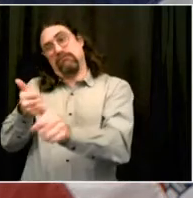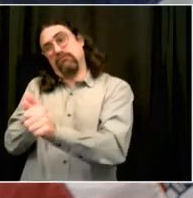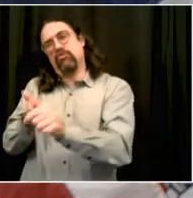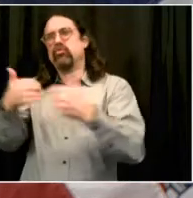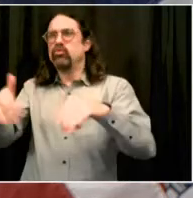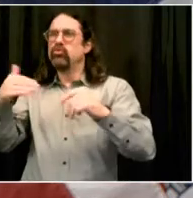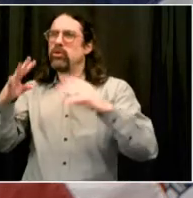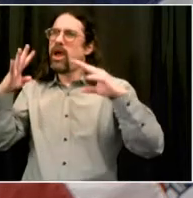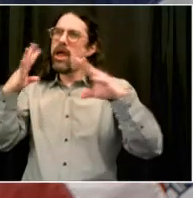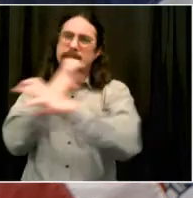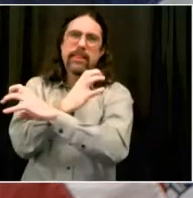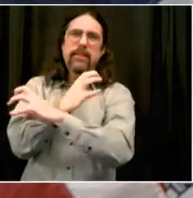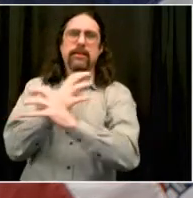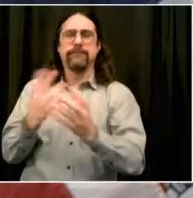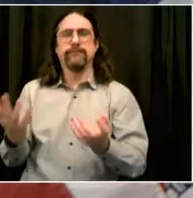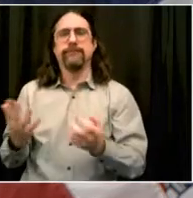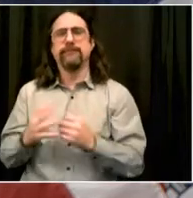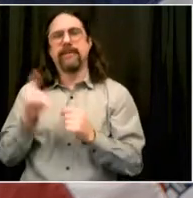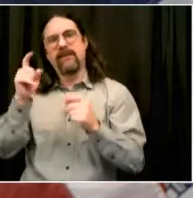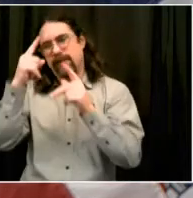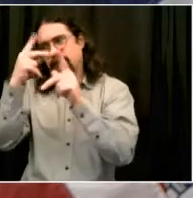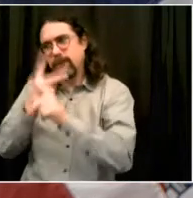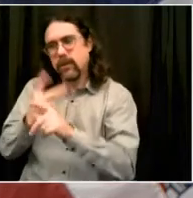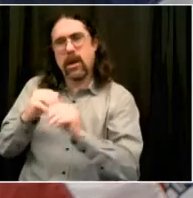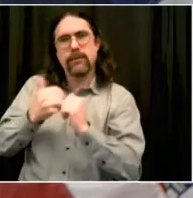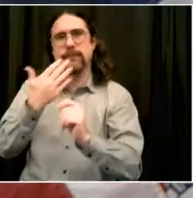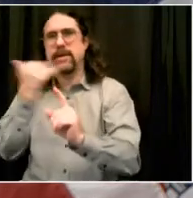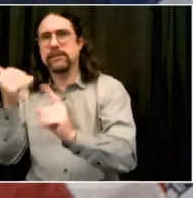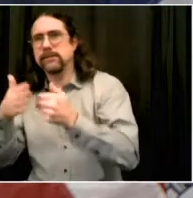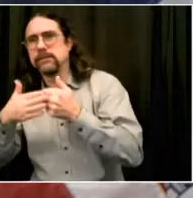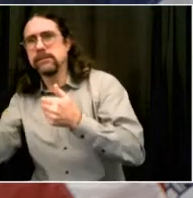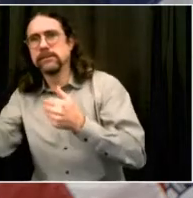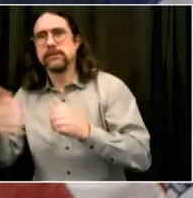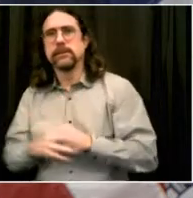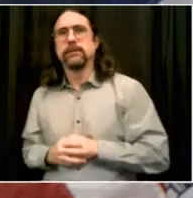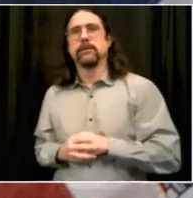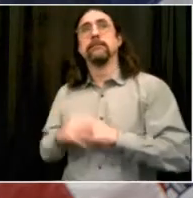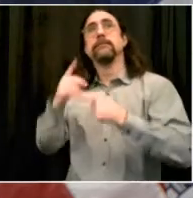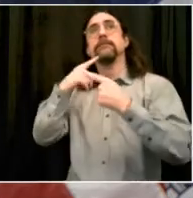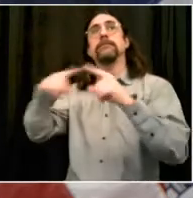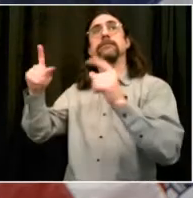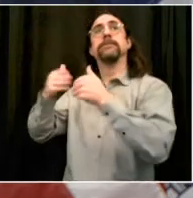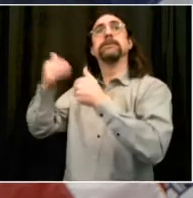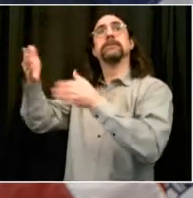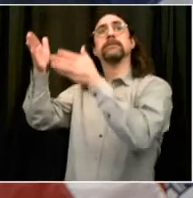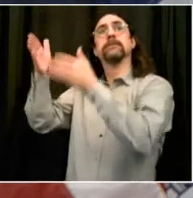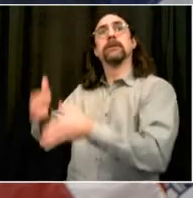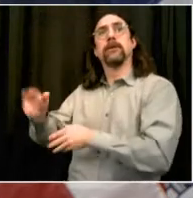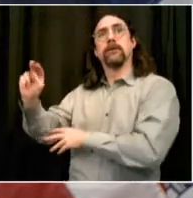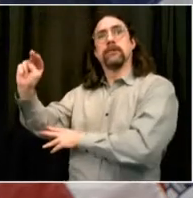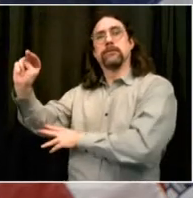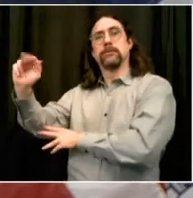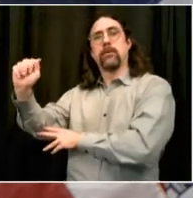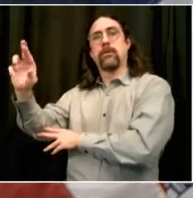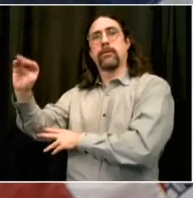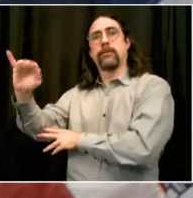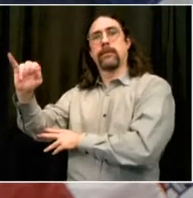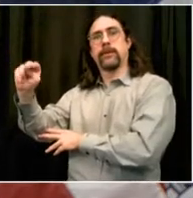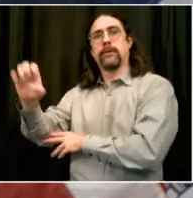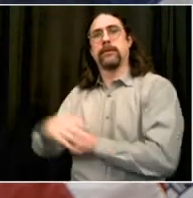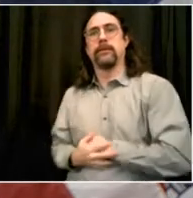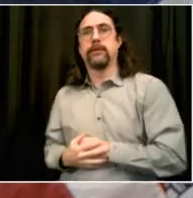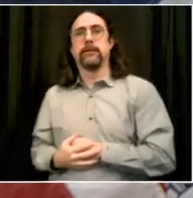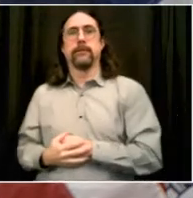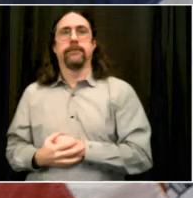Good morning, Mayor. Good morning, everyone on the call. Hey, Narmeen, how are you? I'm doing well, thank you. I want to first ask